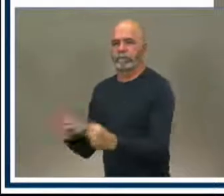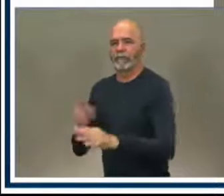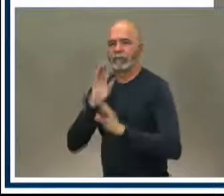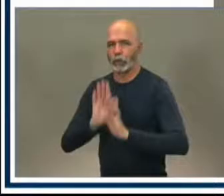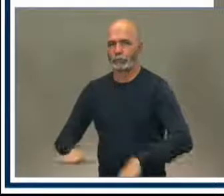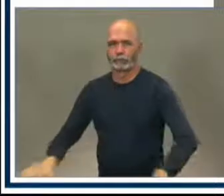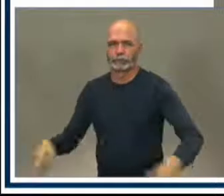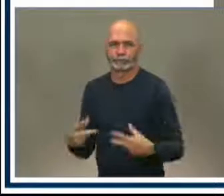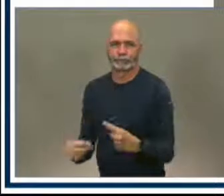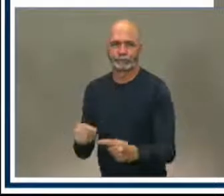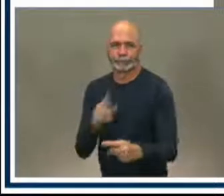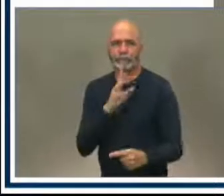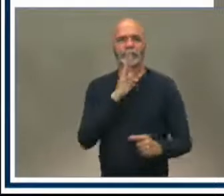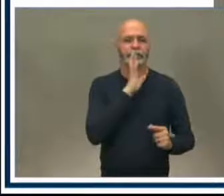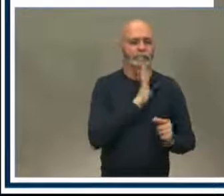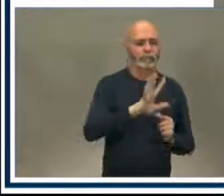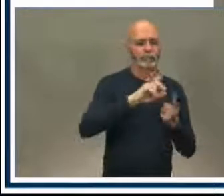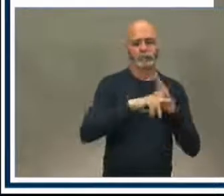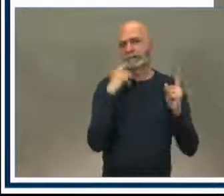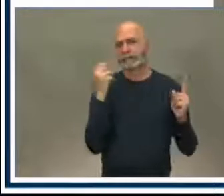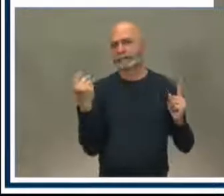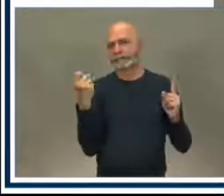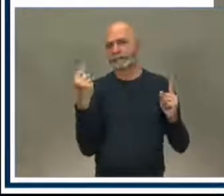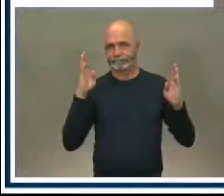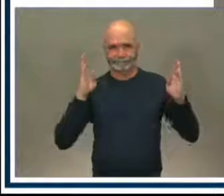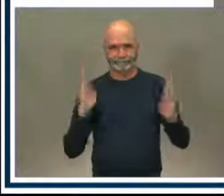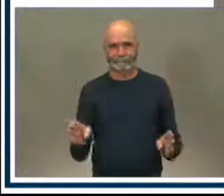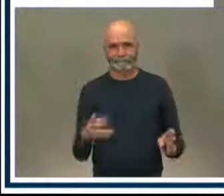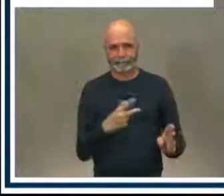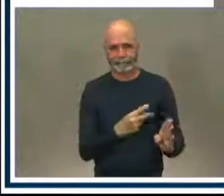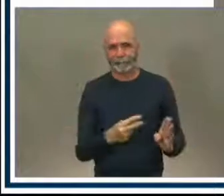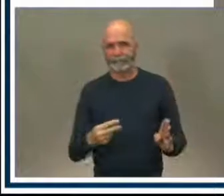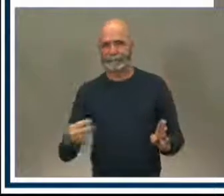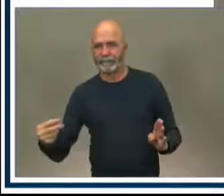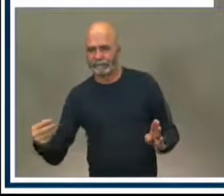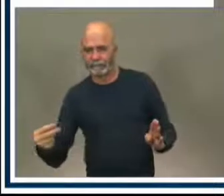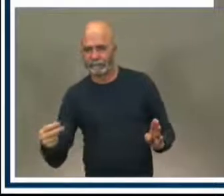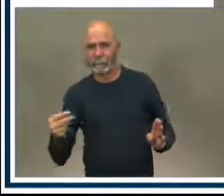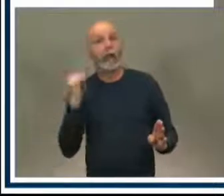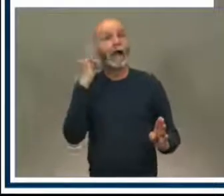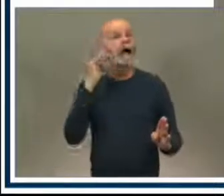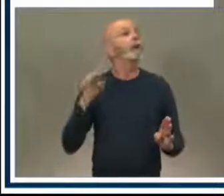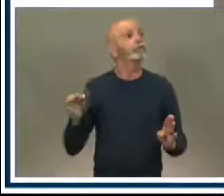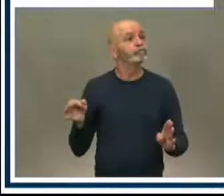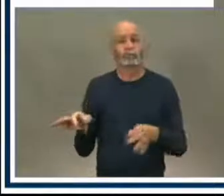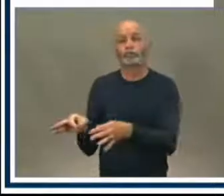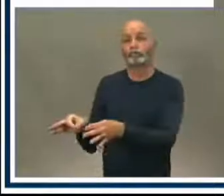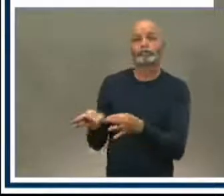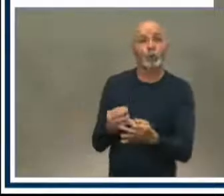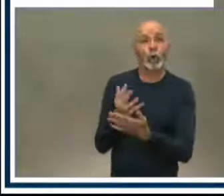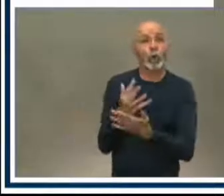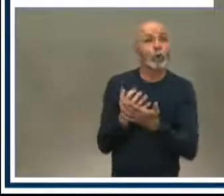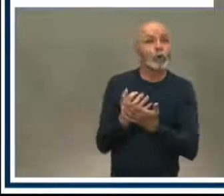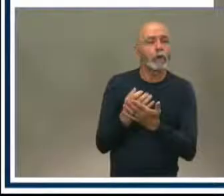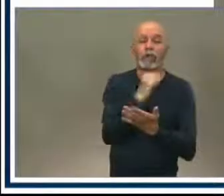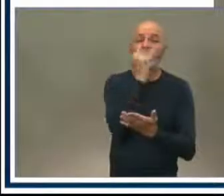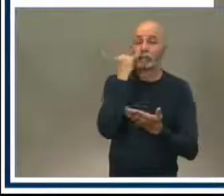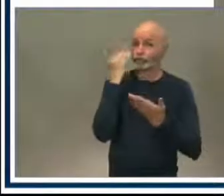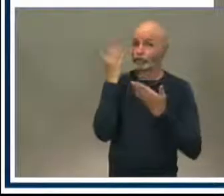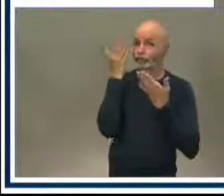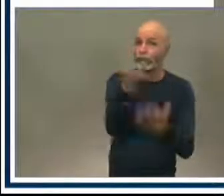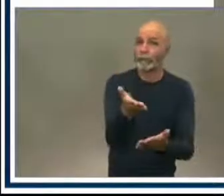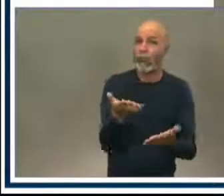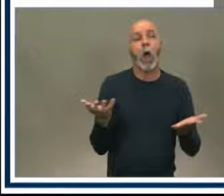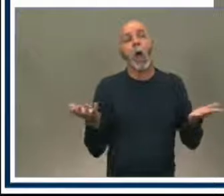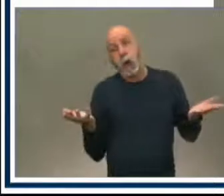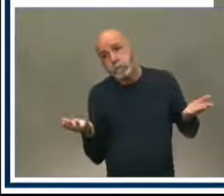for kids 5 to 11. If it happens a little sooner than that, based on national recommendations, we'll be happy to have that. But I think